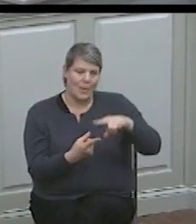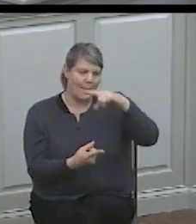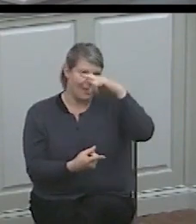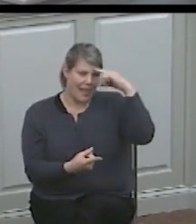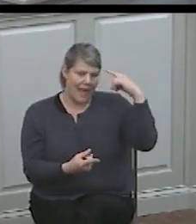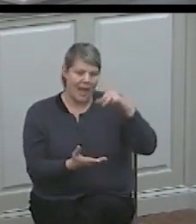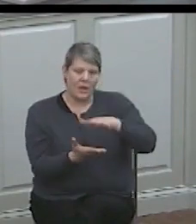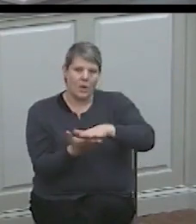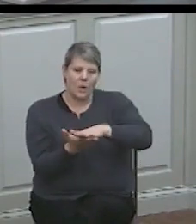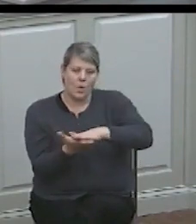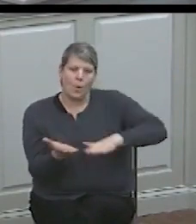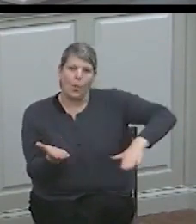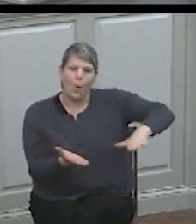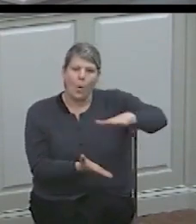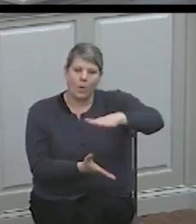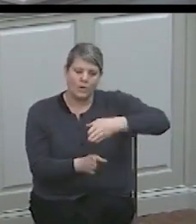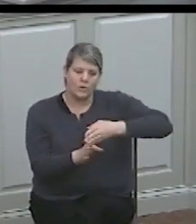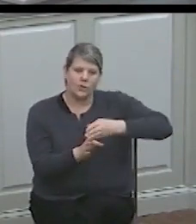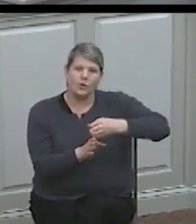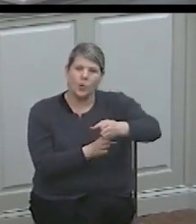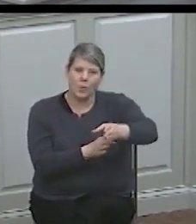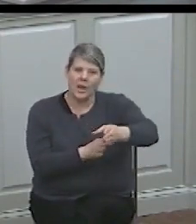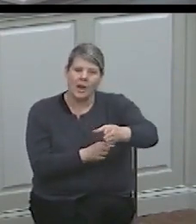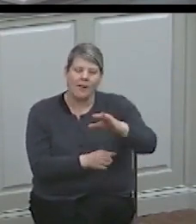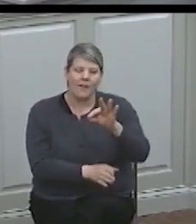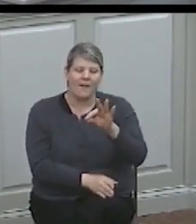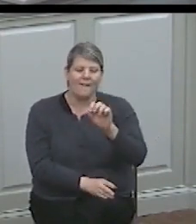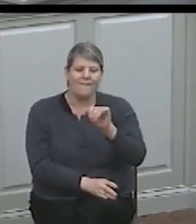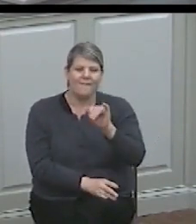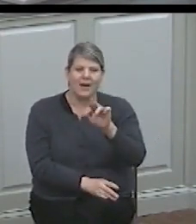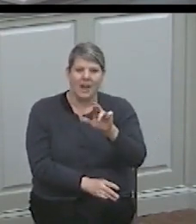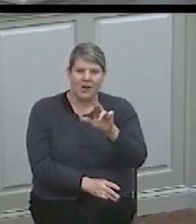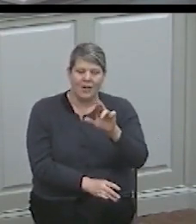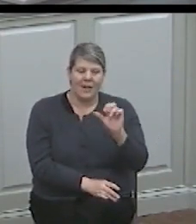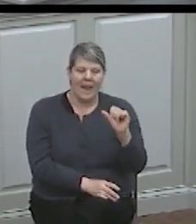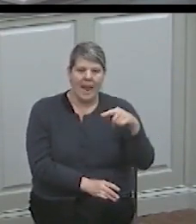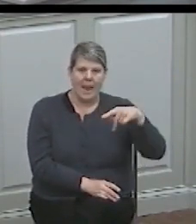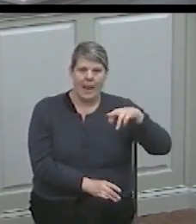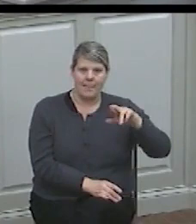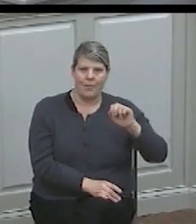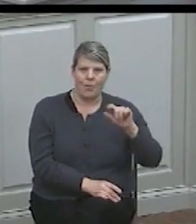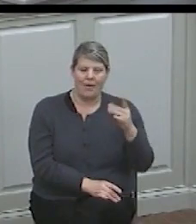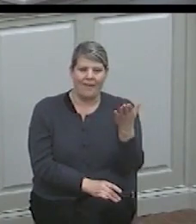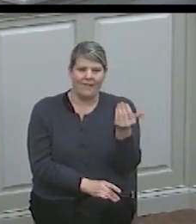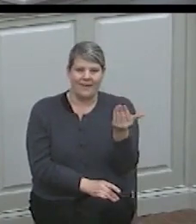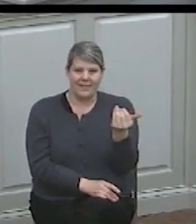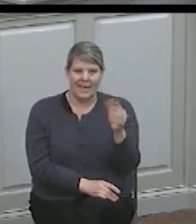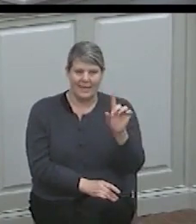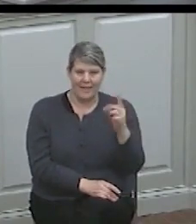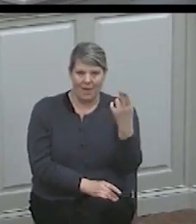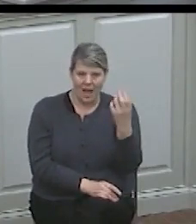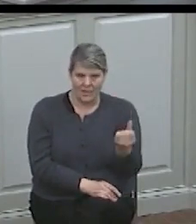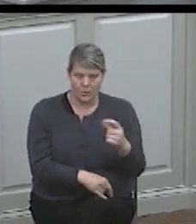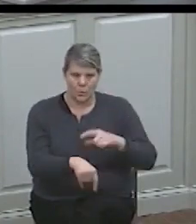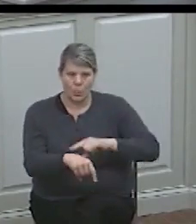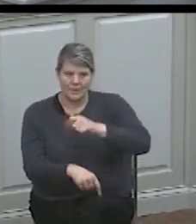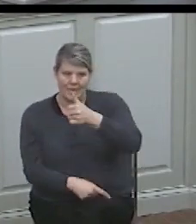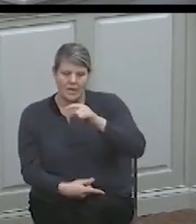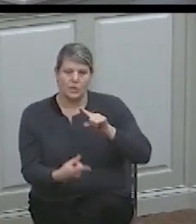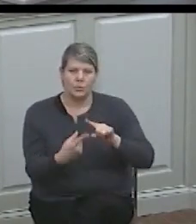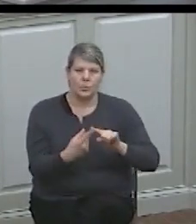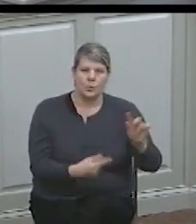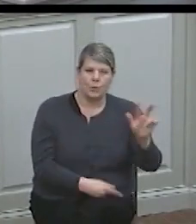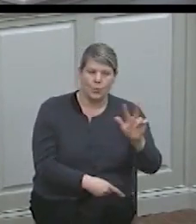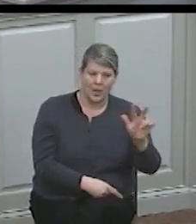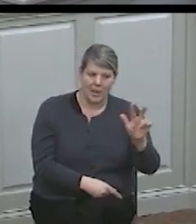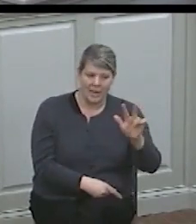High School on Saturday, April the 15th of this year. 10 o'clock to 3 o'clock in the